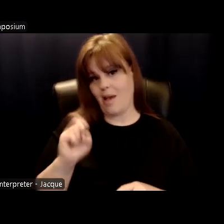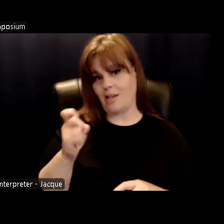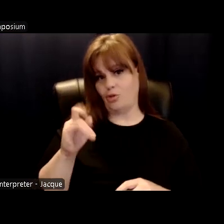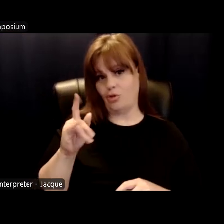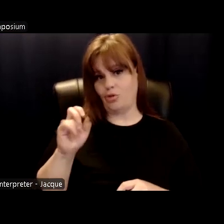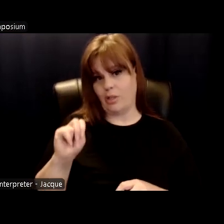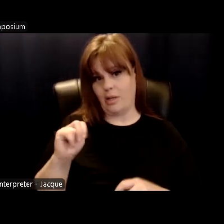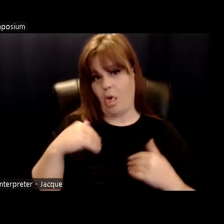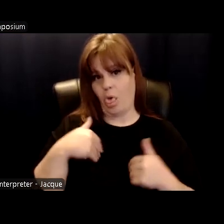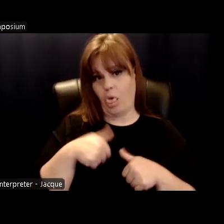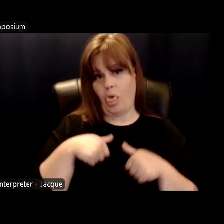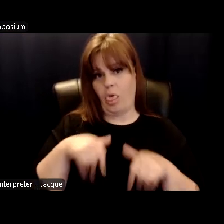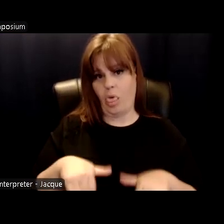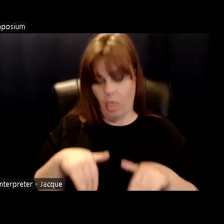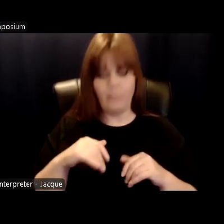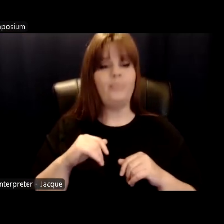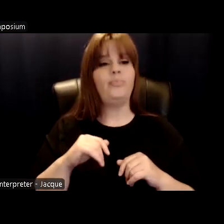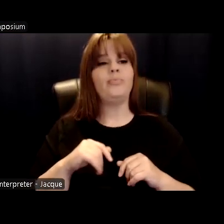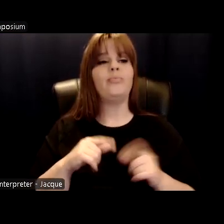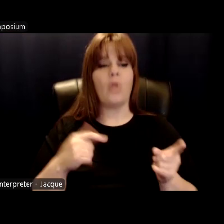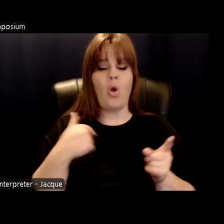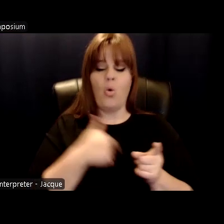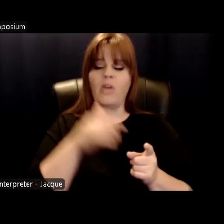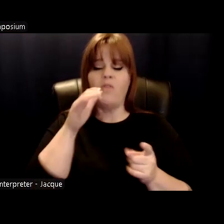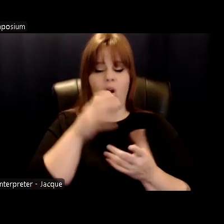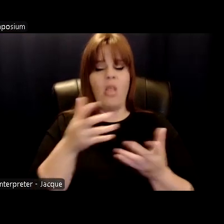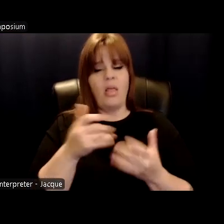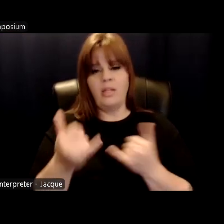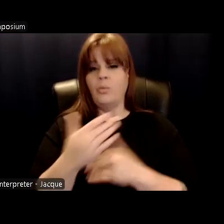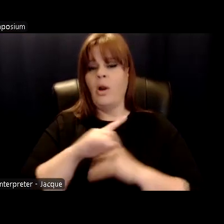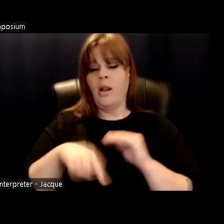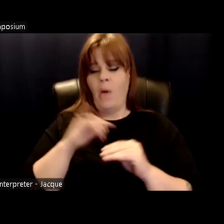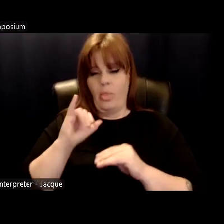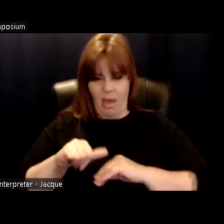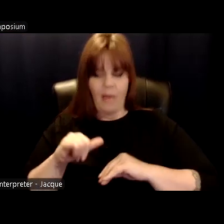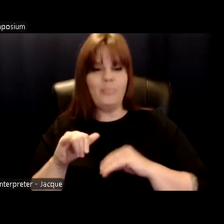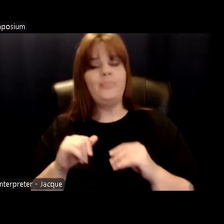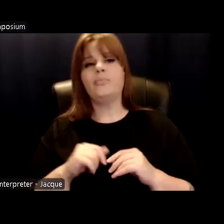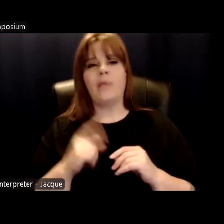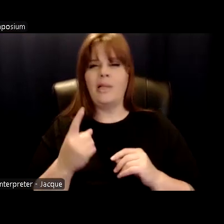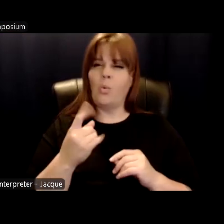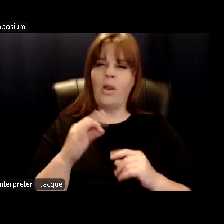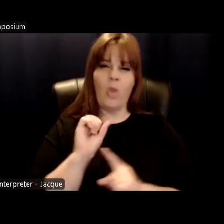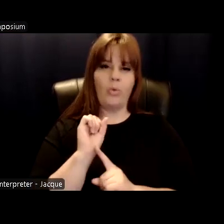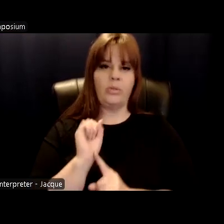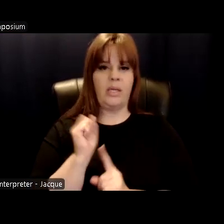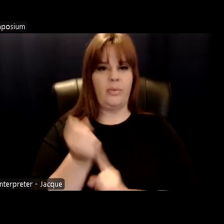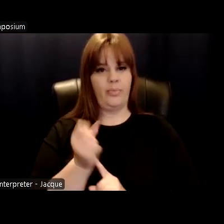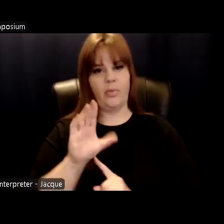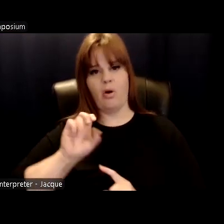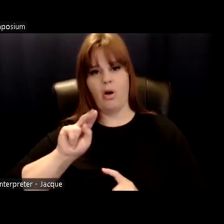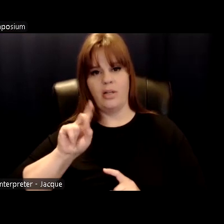heard this morning a lot about post-exertional malaise, and I think this is one of those conditions that I see in